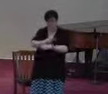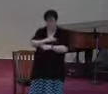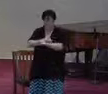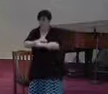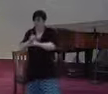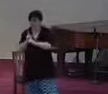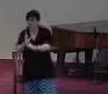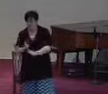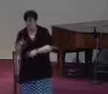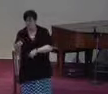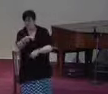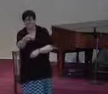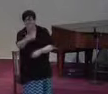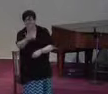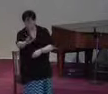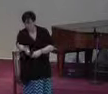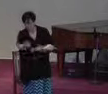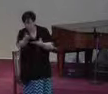her into his home.